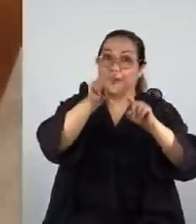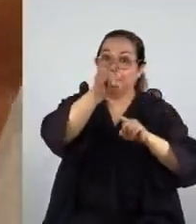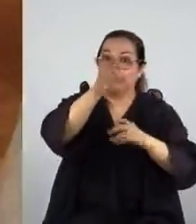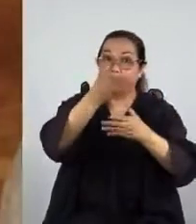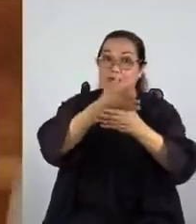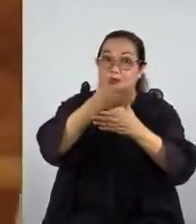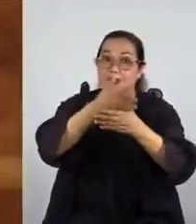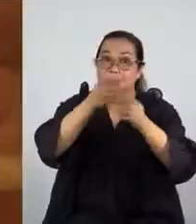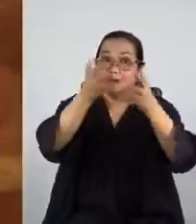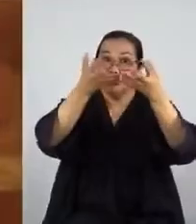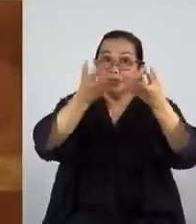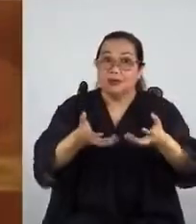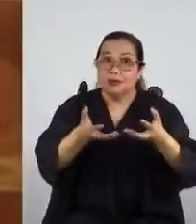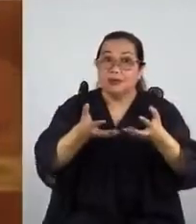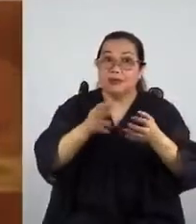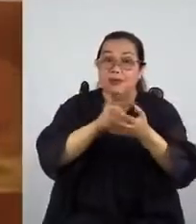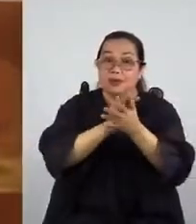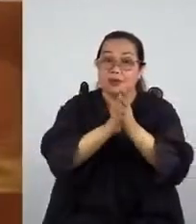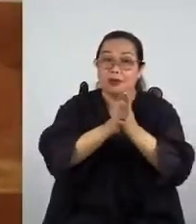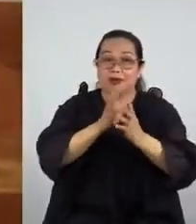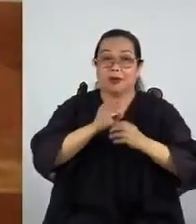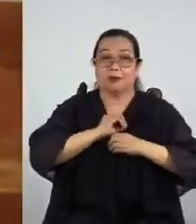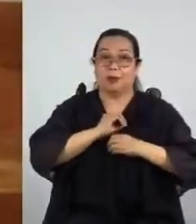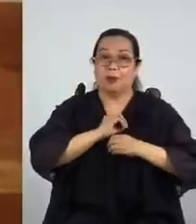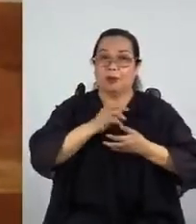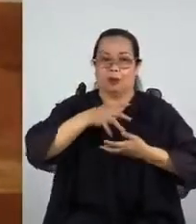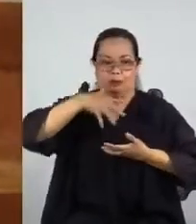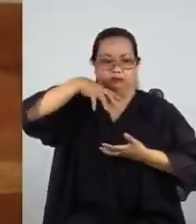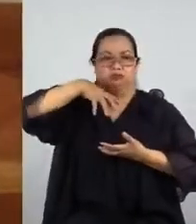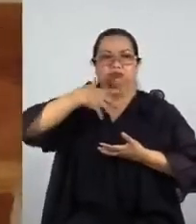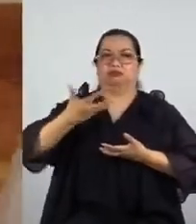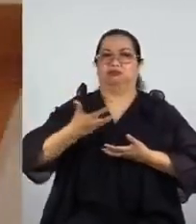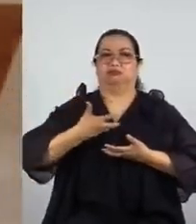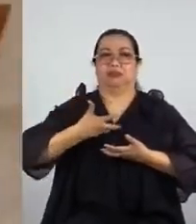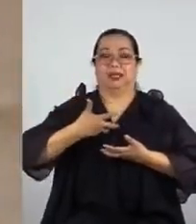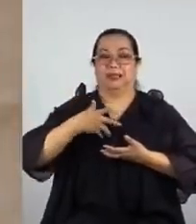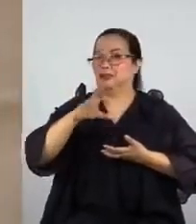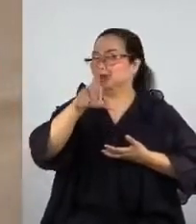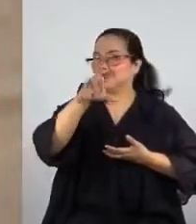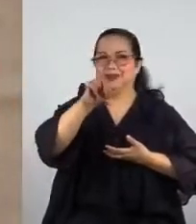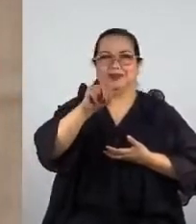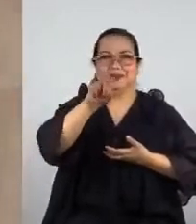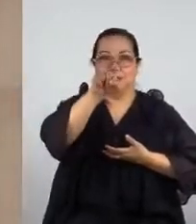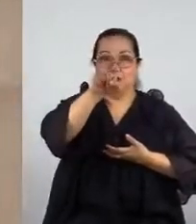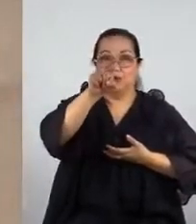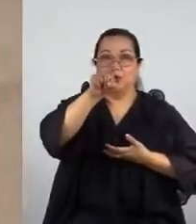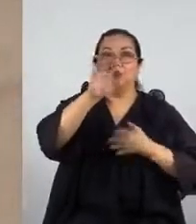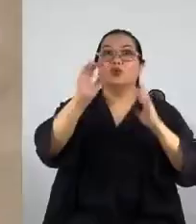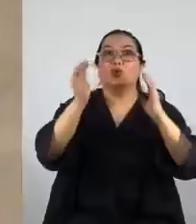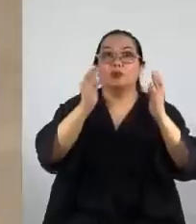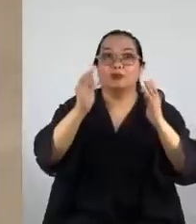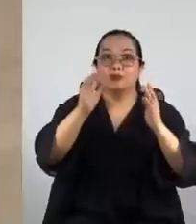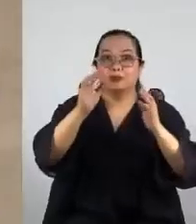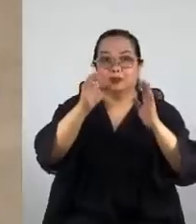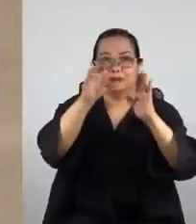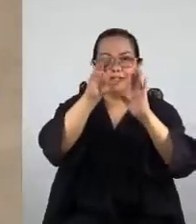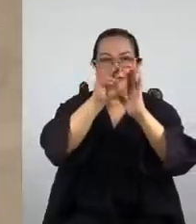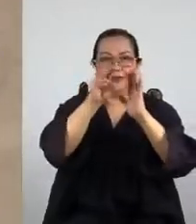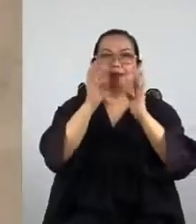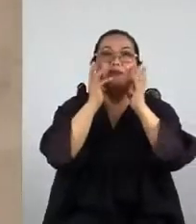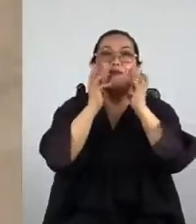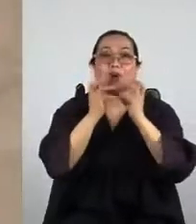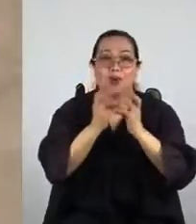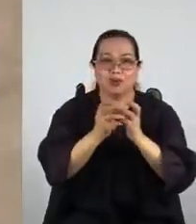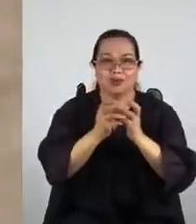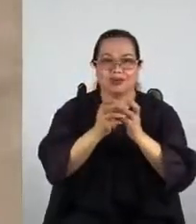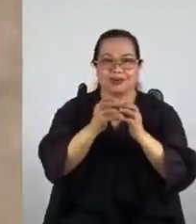such that these things become your treasures? Consider Moses. He considered the reproach of Christ greater